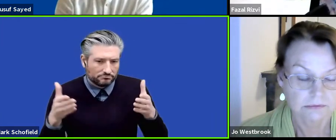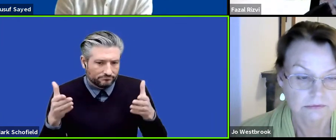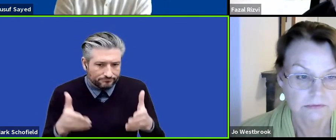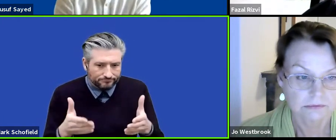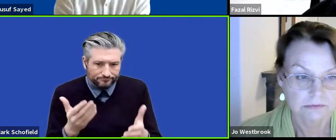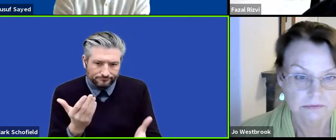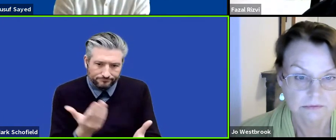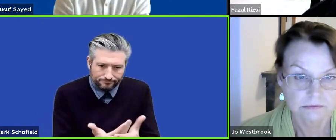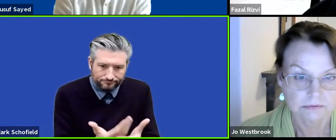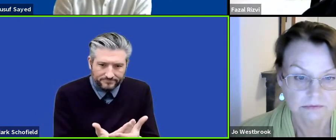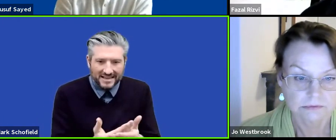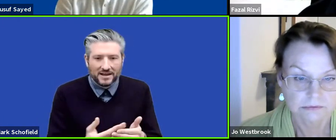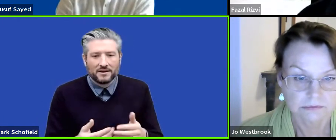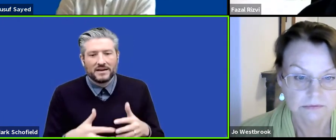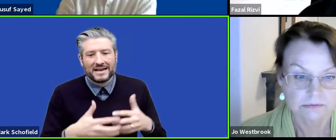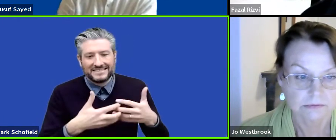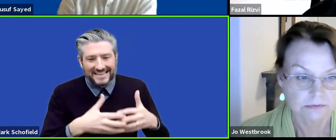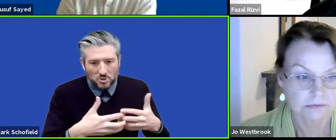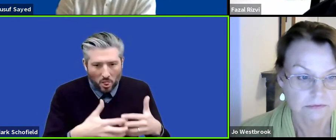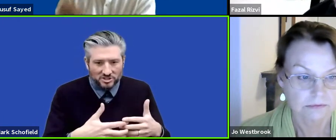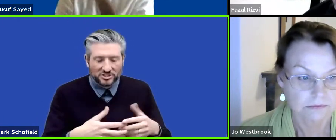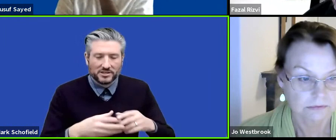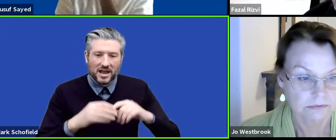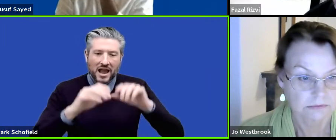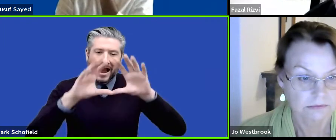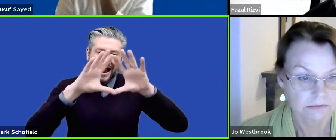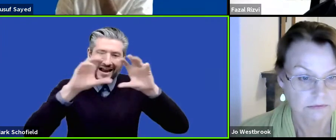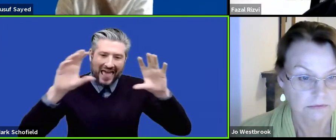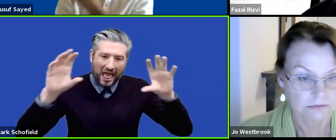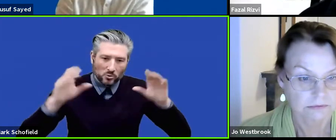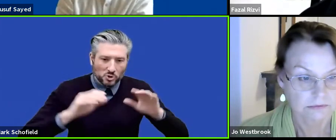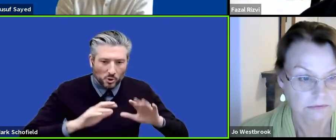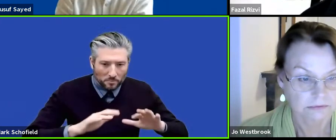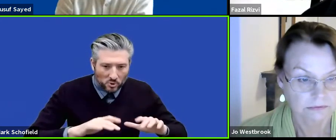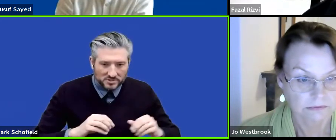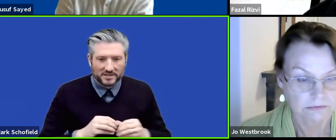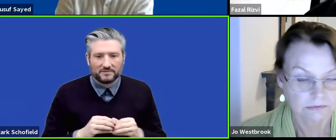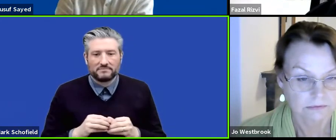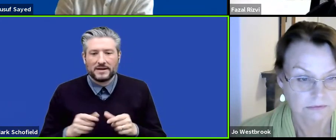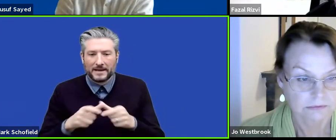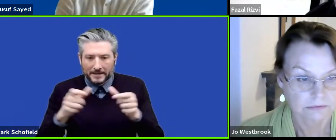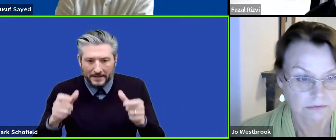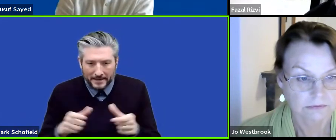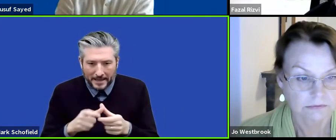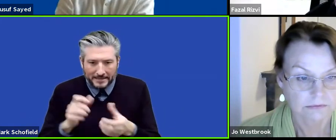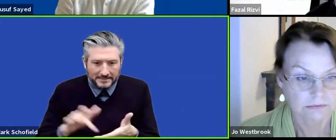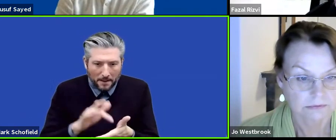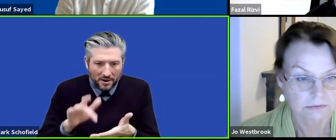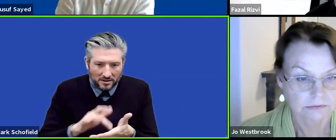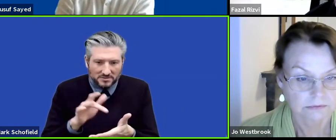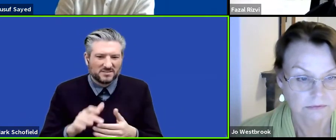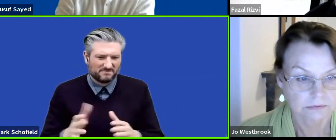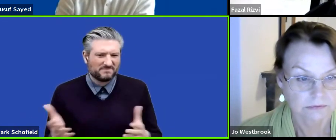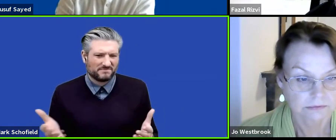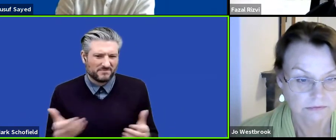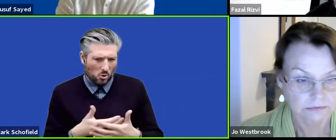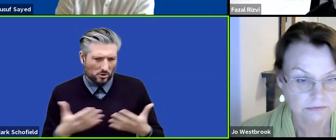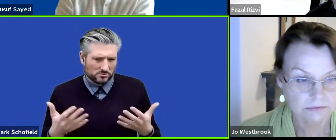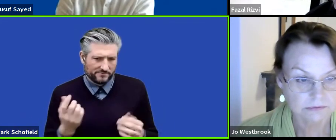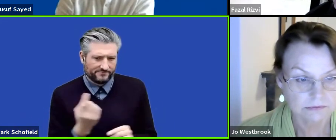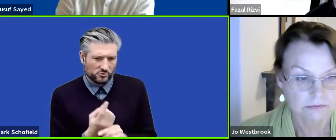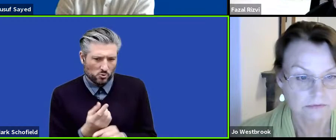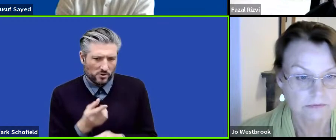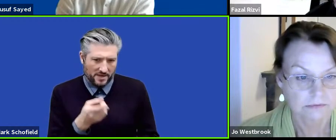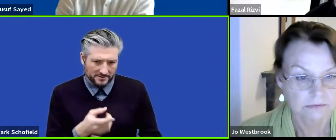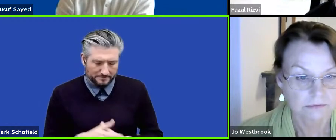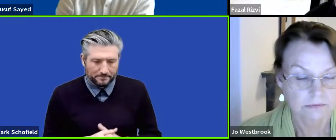and tablets and cloud computing, I think the low cost earlier technologies